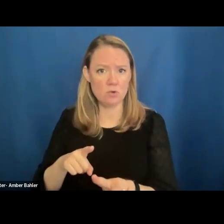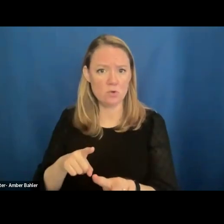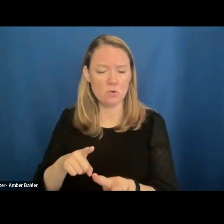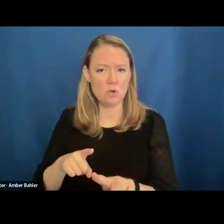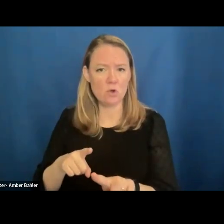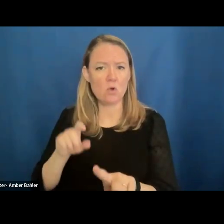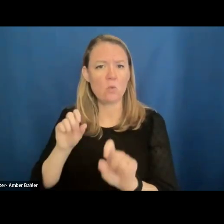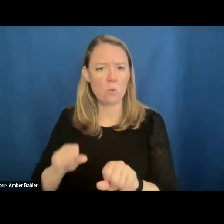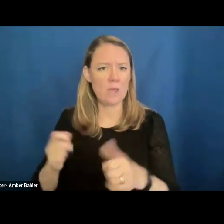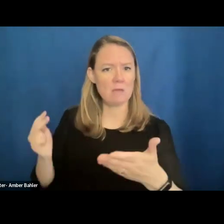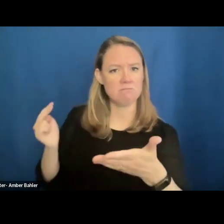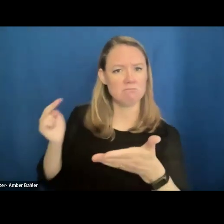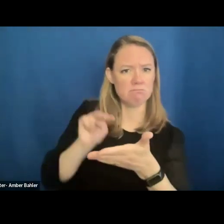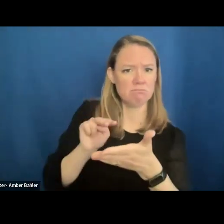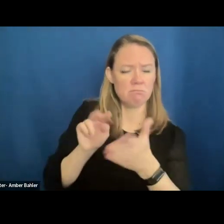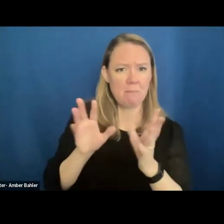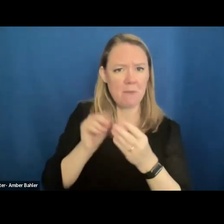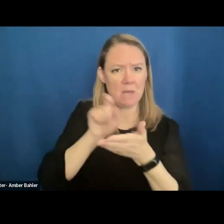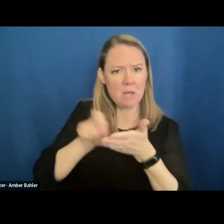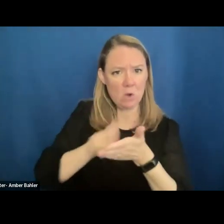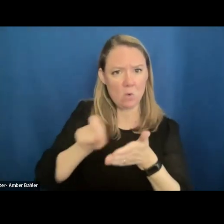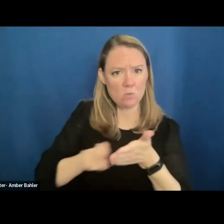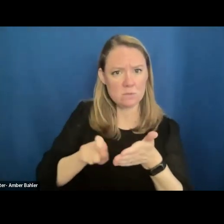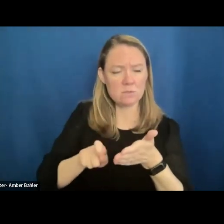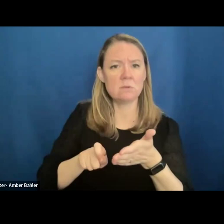meeting notes and send those out as a summary.